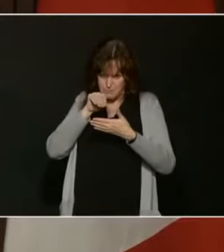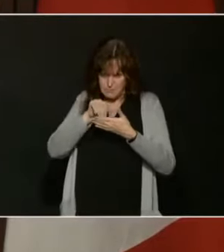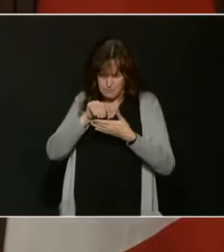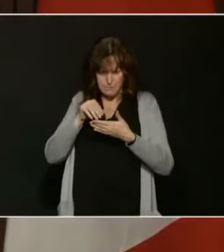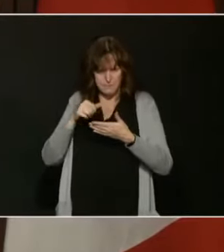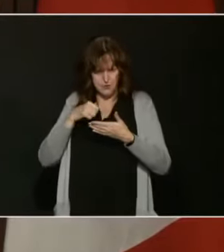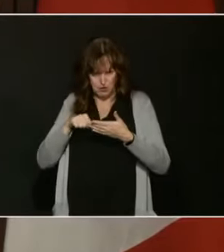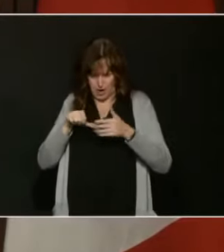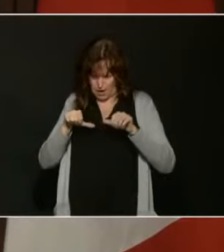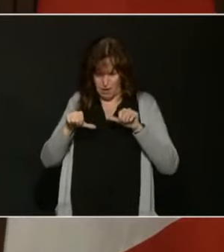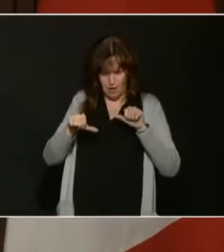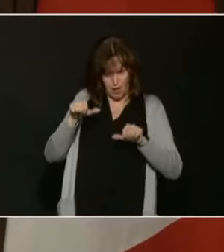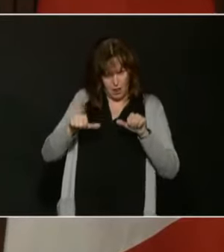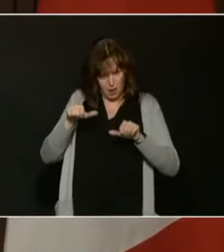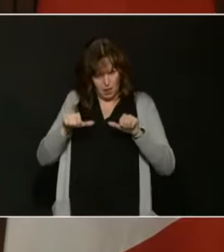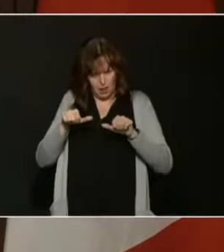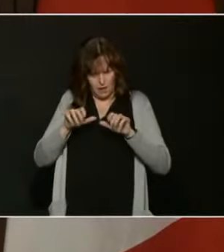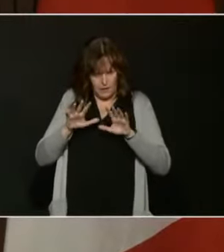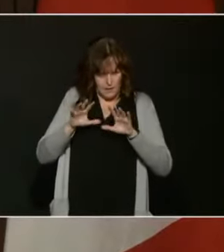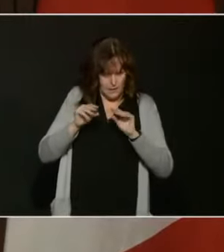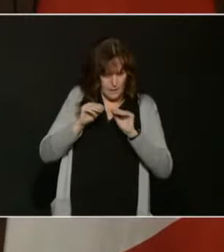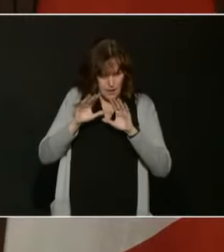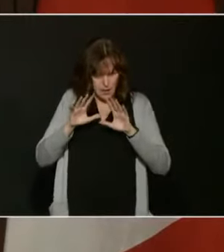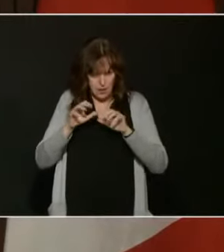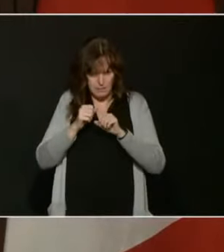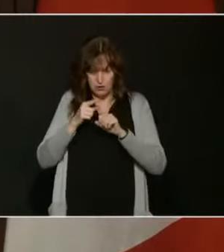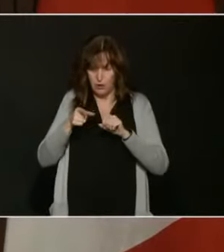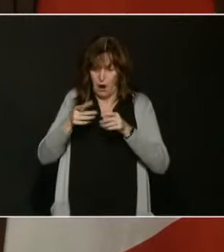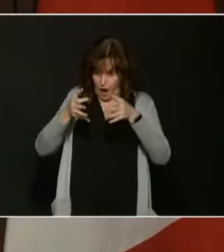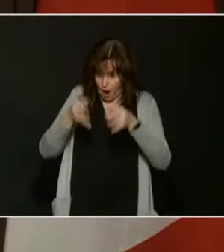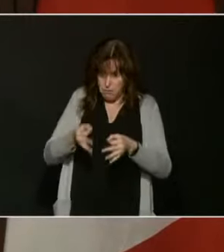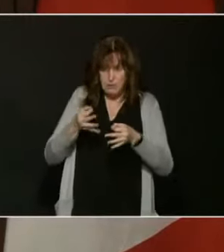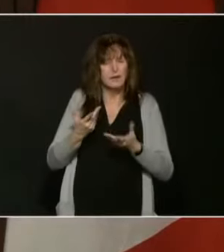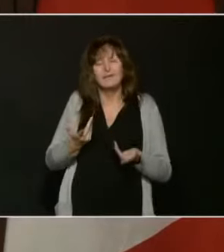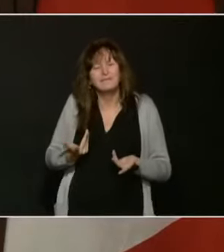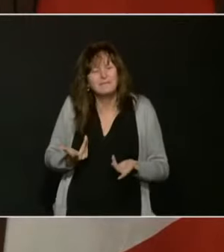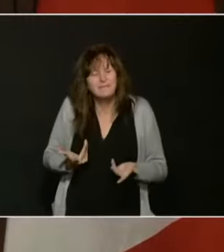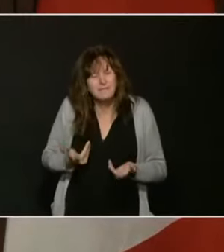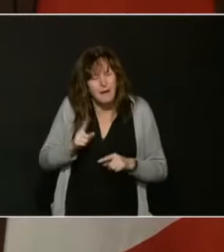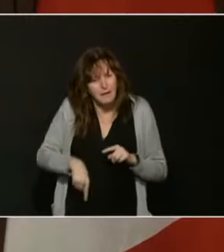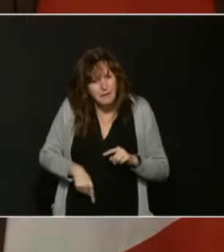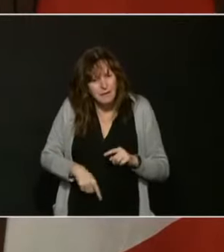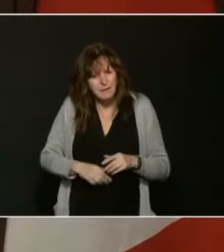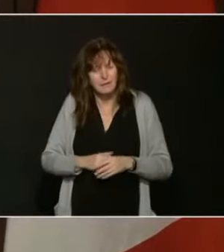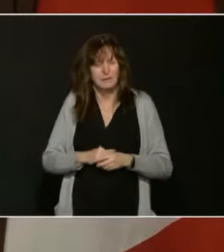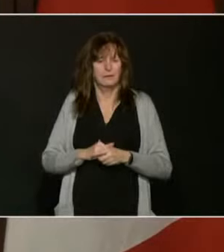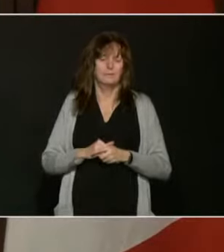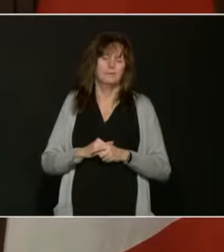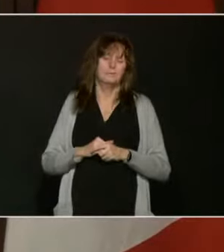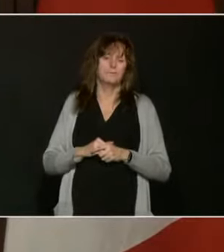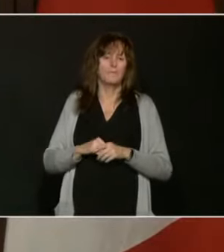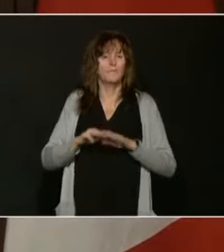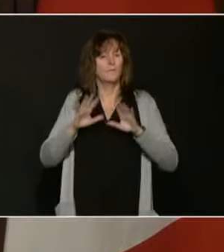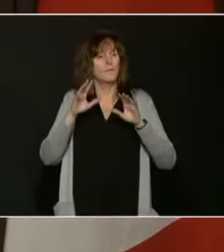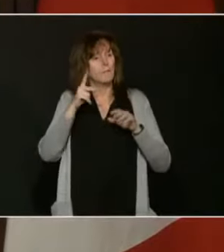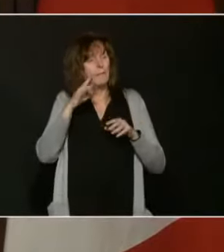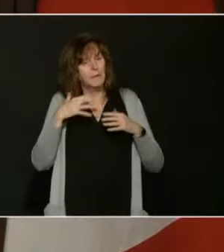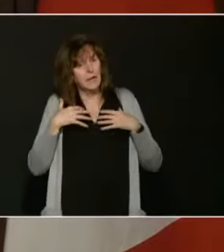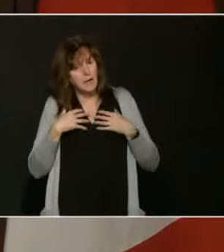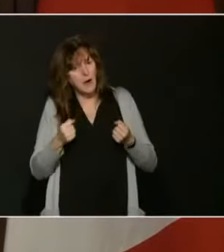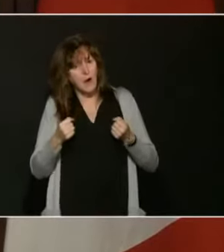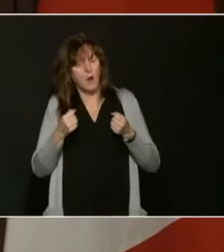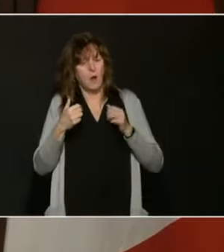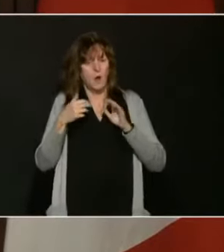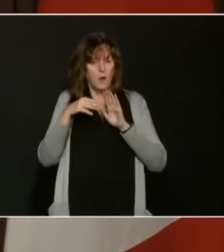make it clear. The final thing is that it's one thing to have public health measures. It's another thing to have adherence to the public health